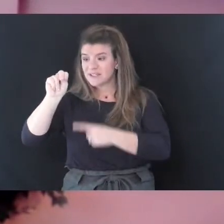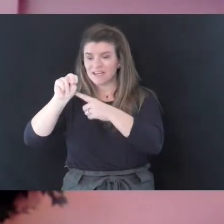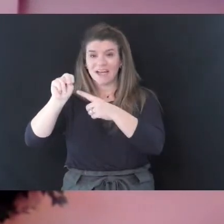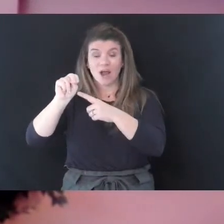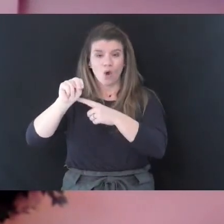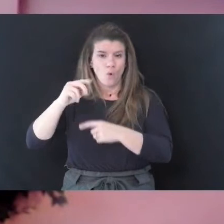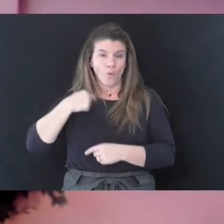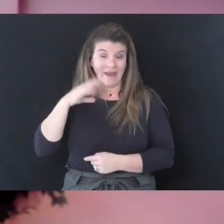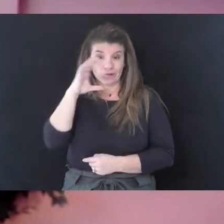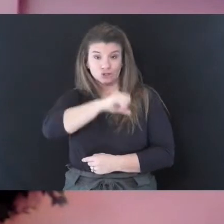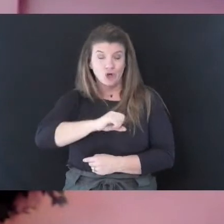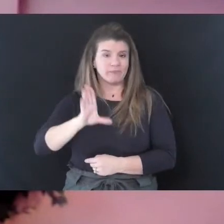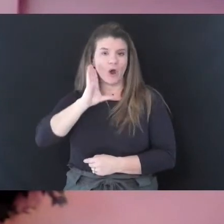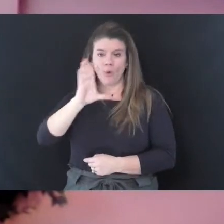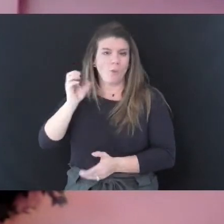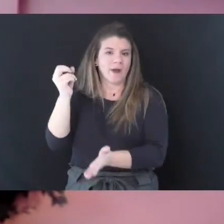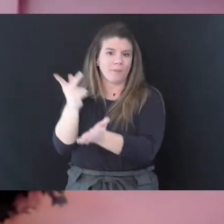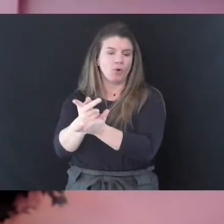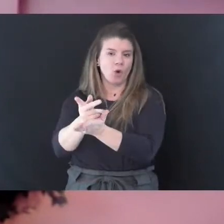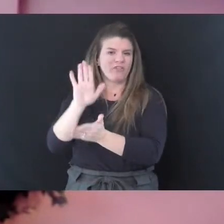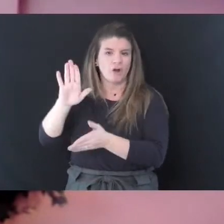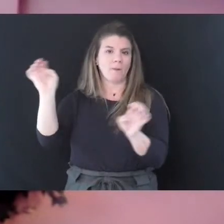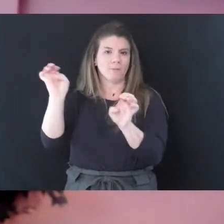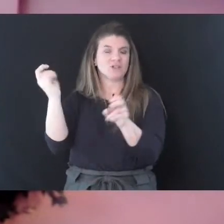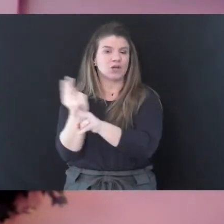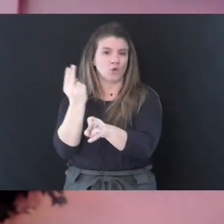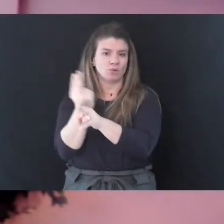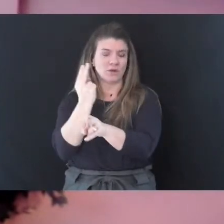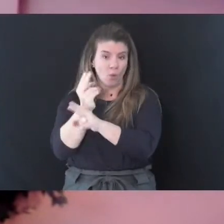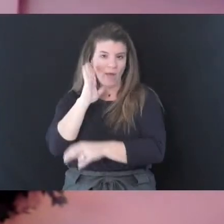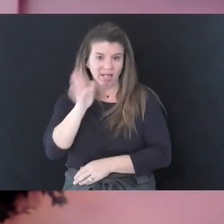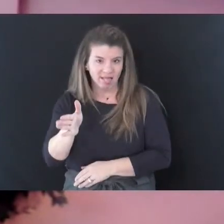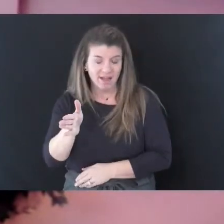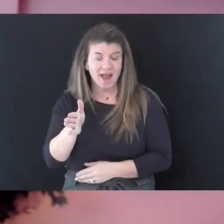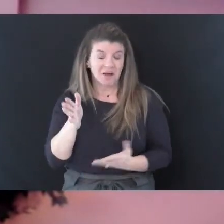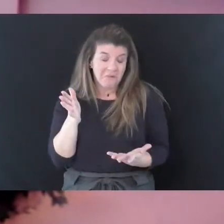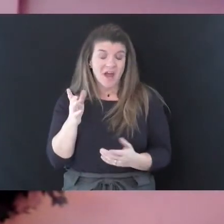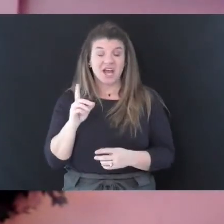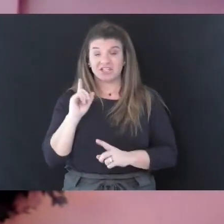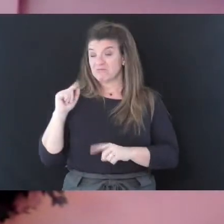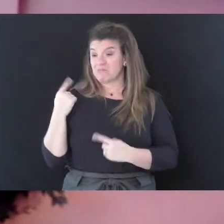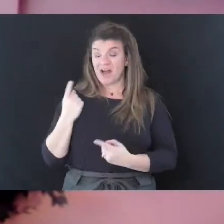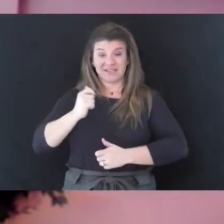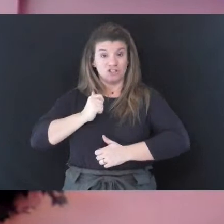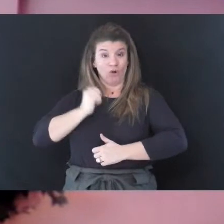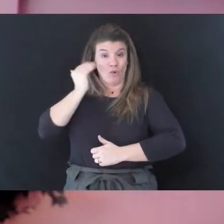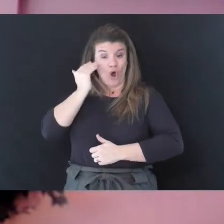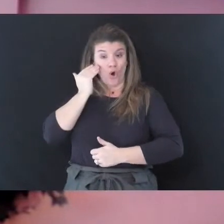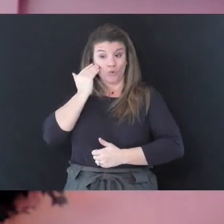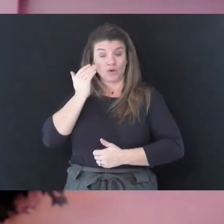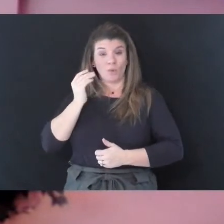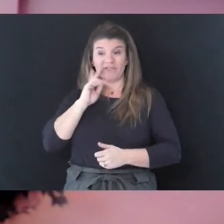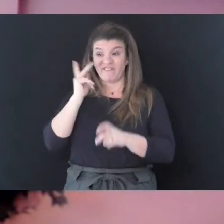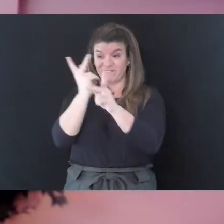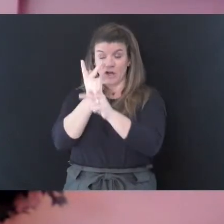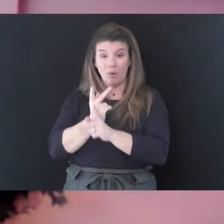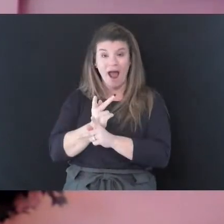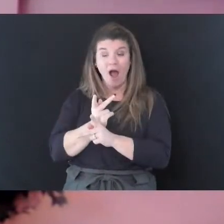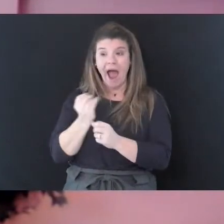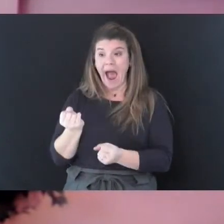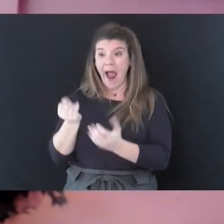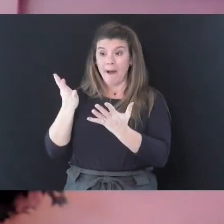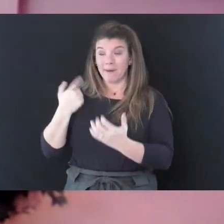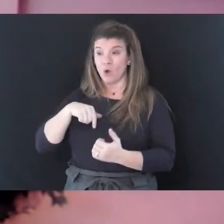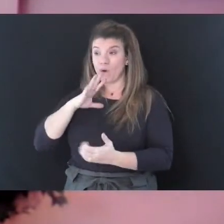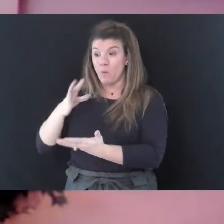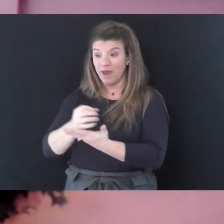emergency use authorization from at least what we know. Then, as the general said, part of the allocation would really depend on